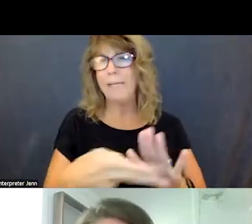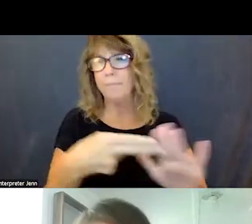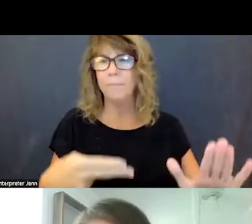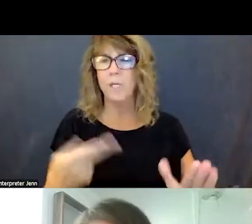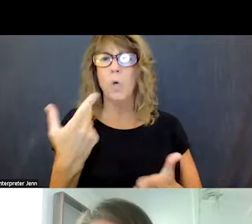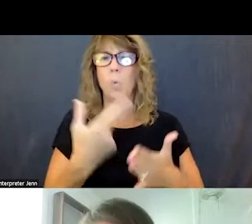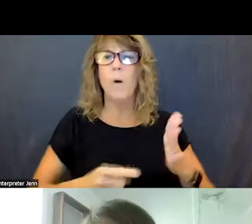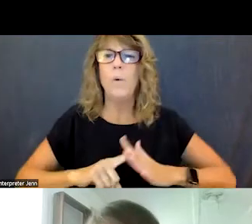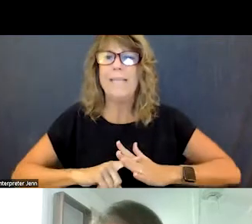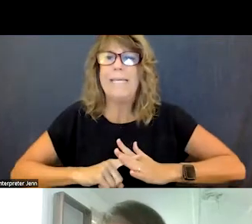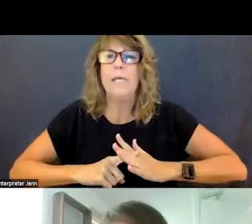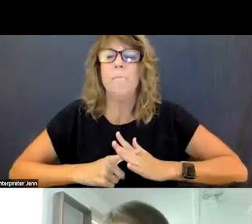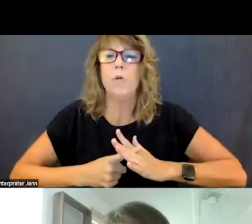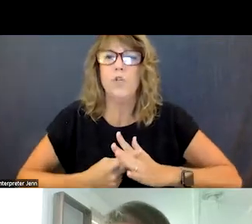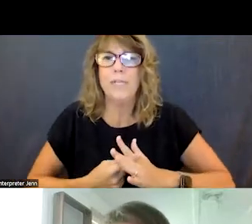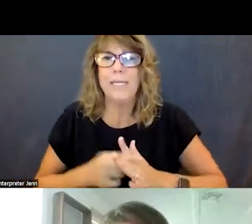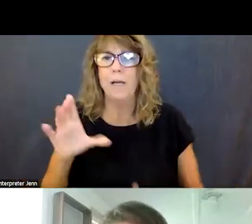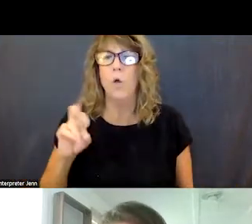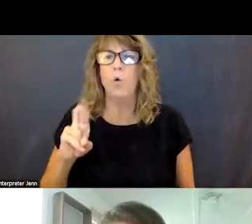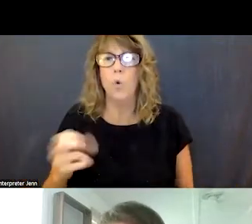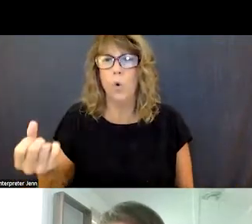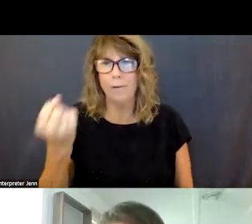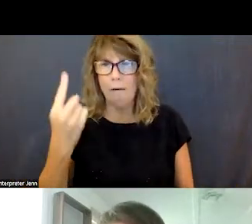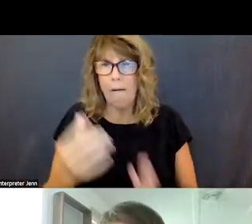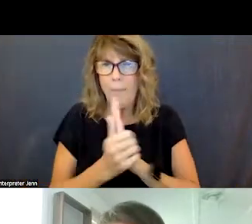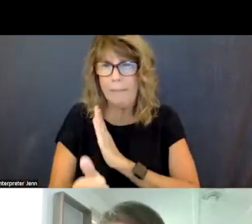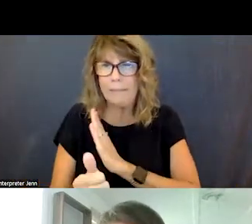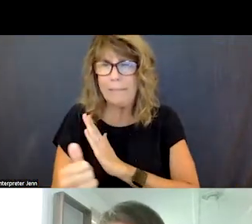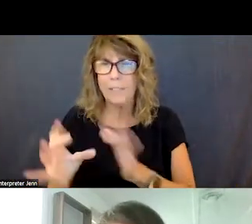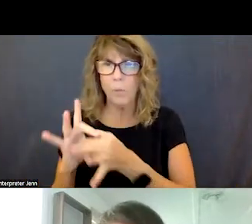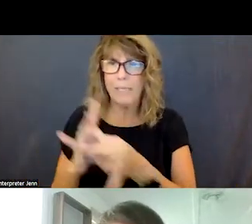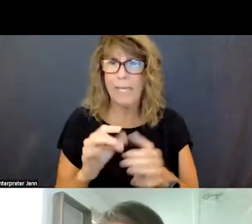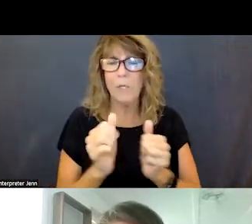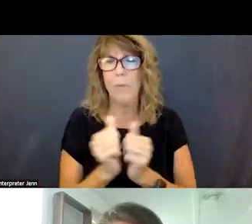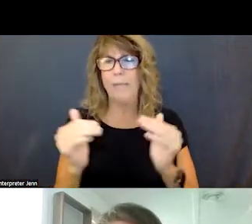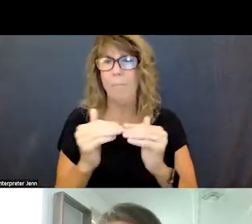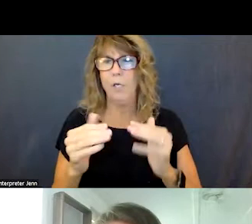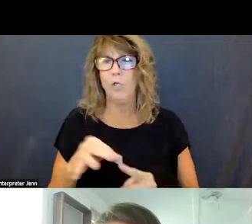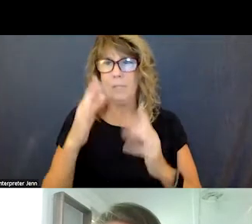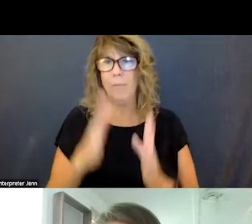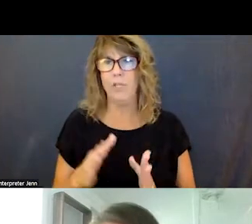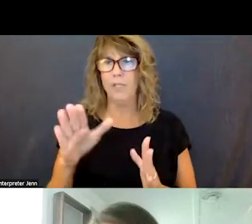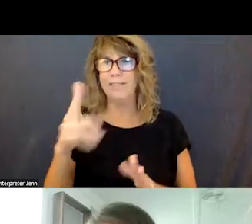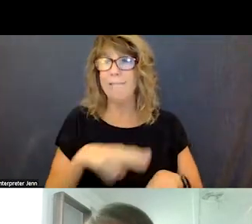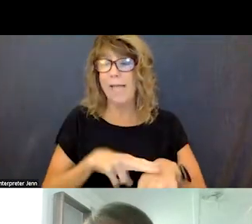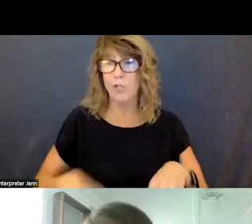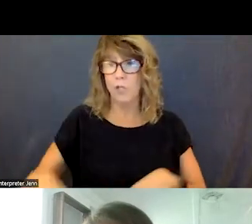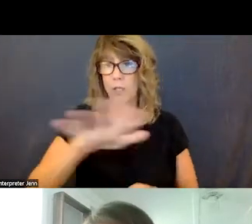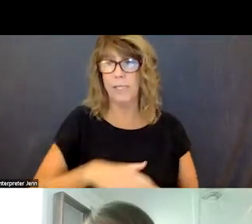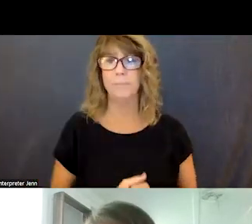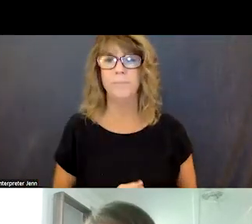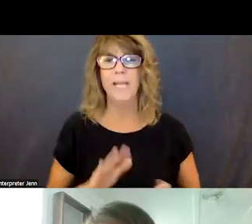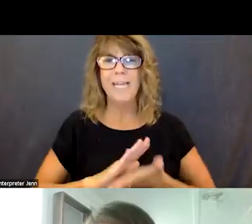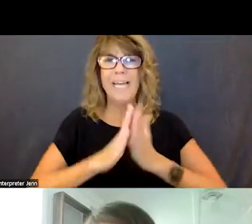emerging core competencies related to peer specialists nationally. And so those became kind of